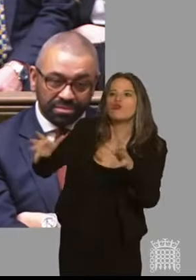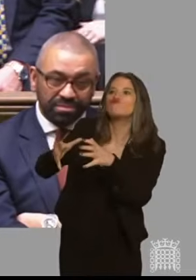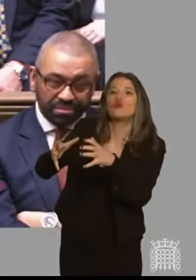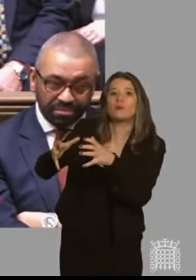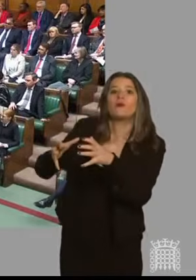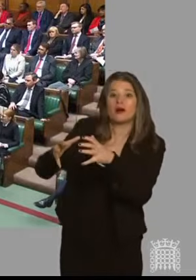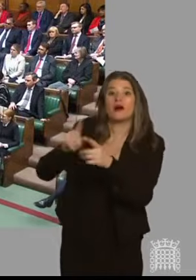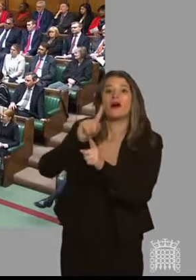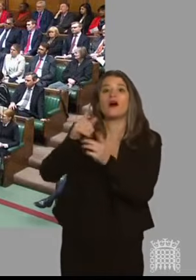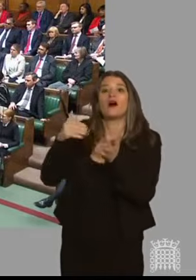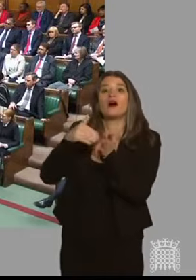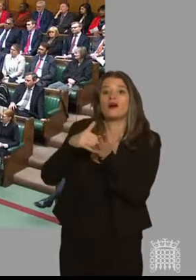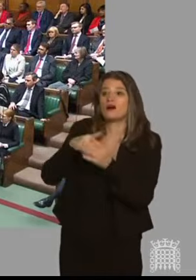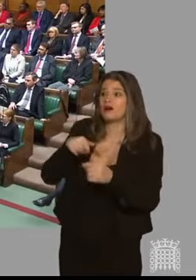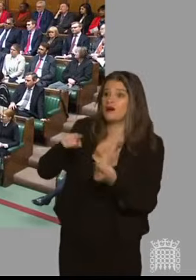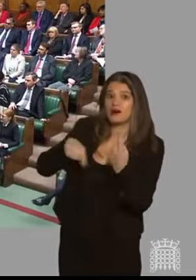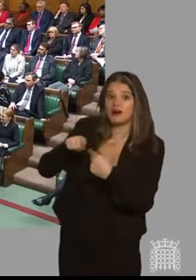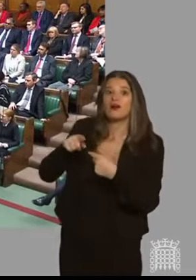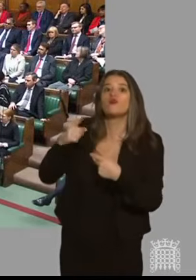judged.